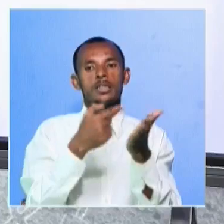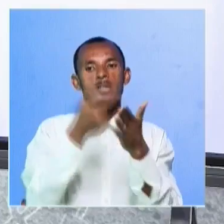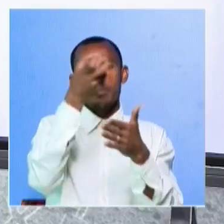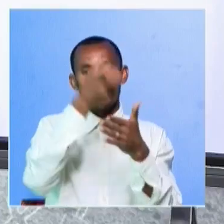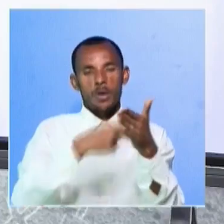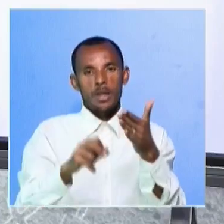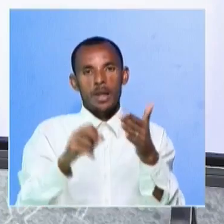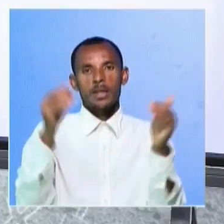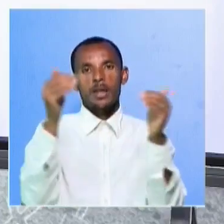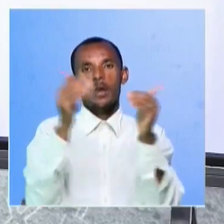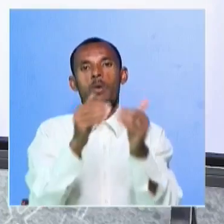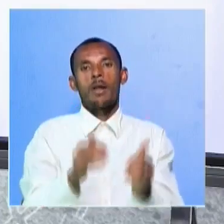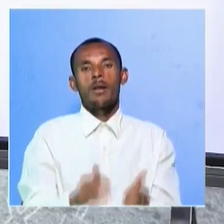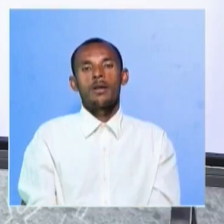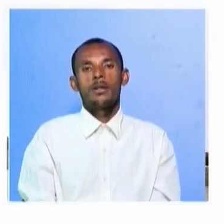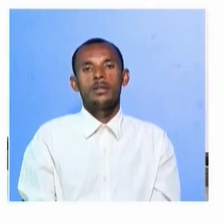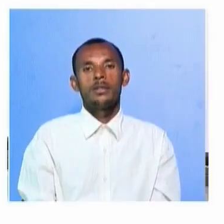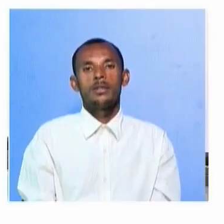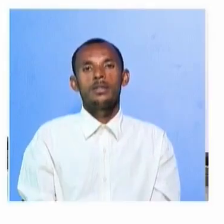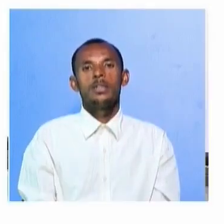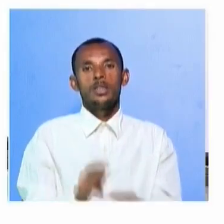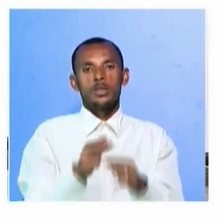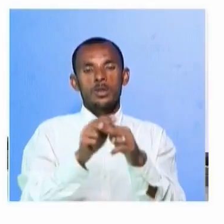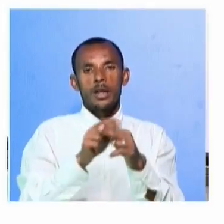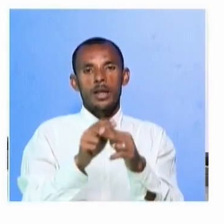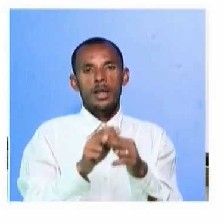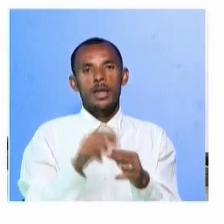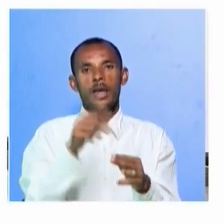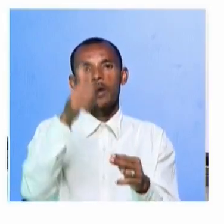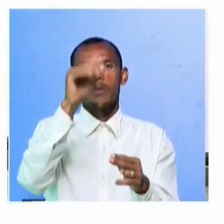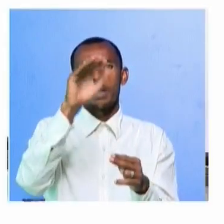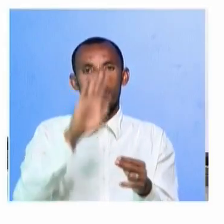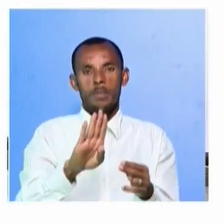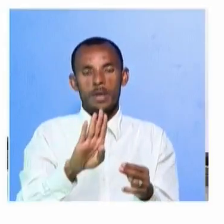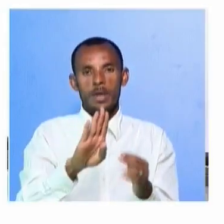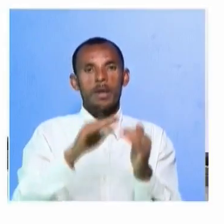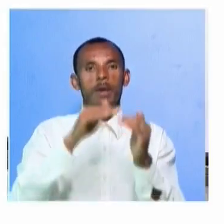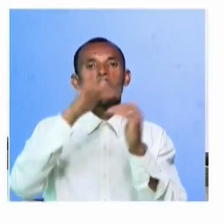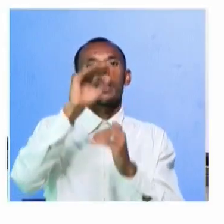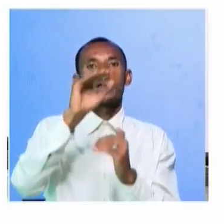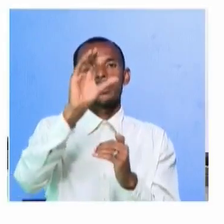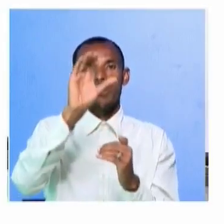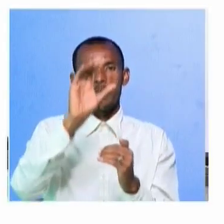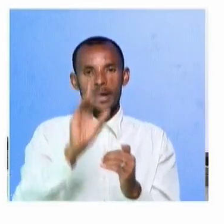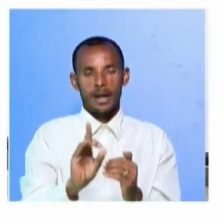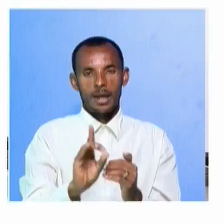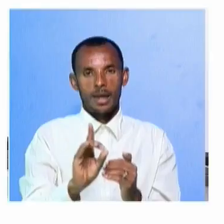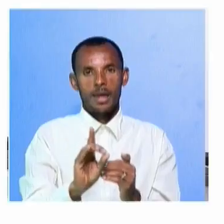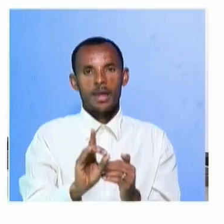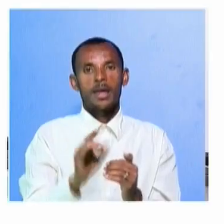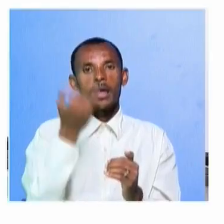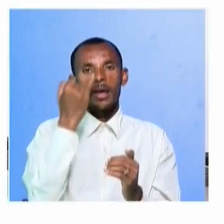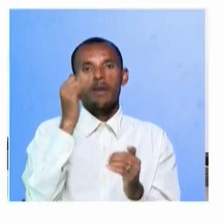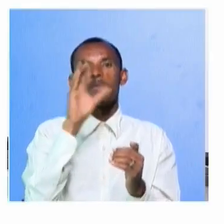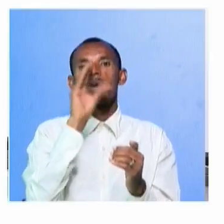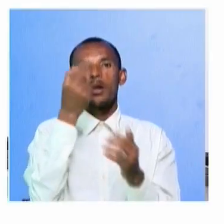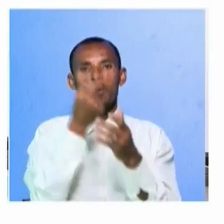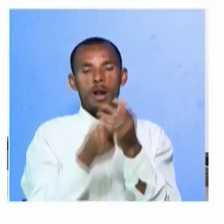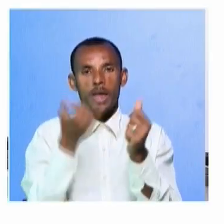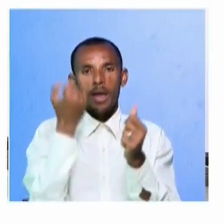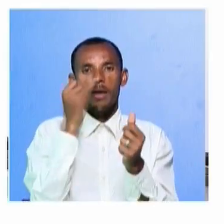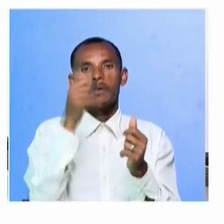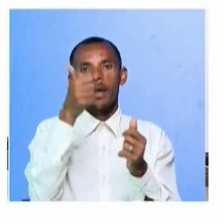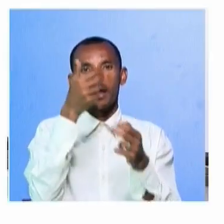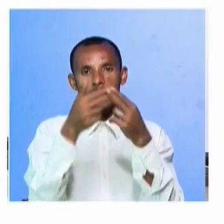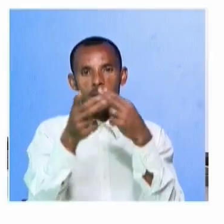be equal, right? So shortly, a over b is bigger than c over d if and only if a times